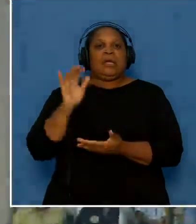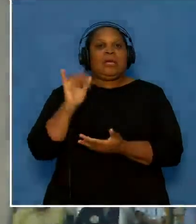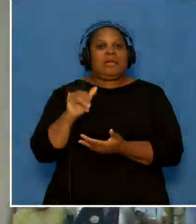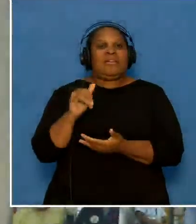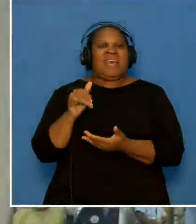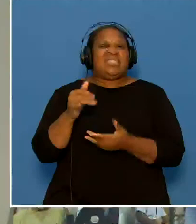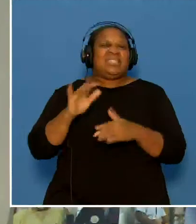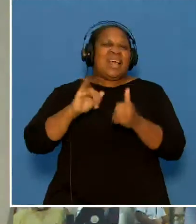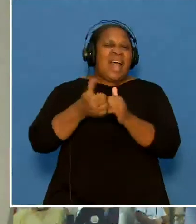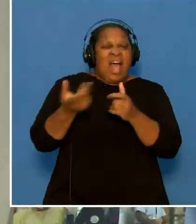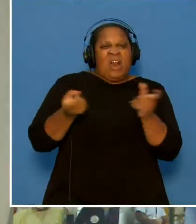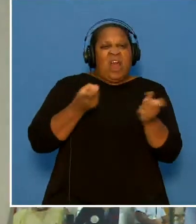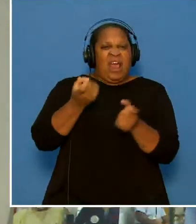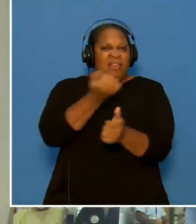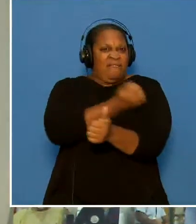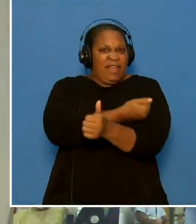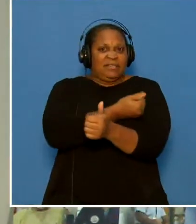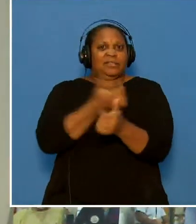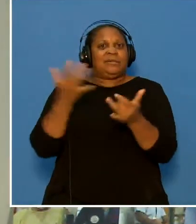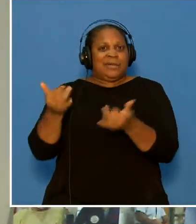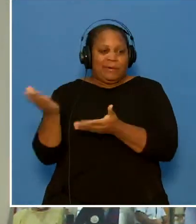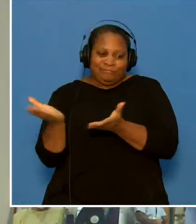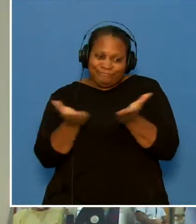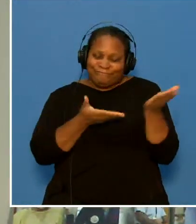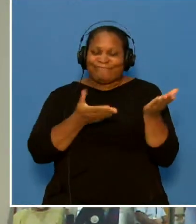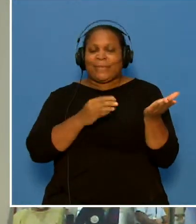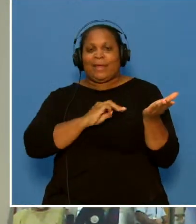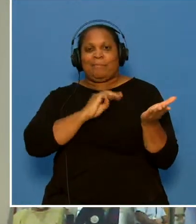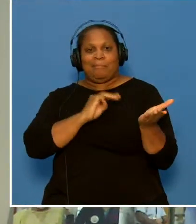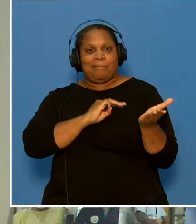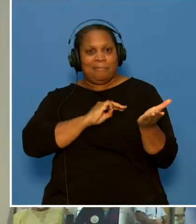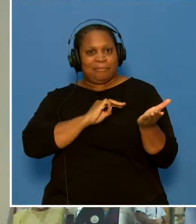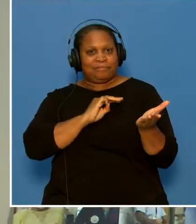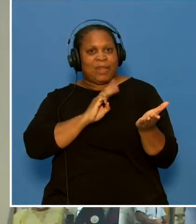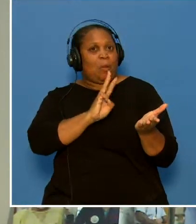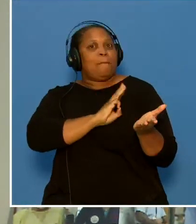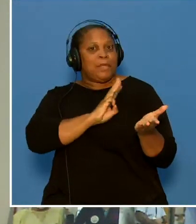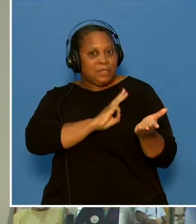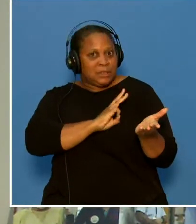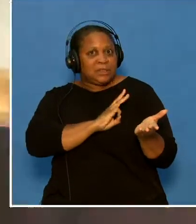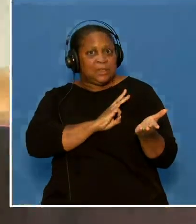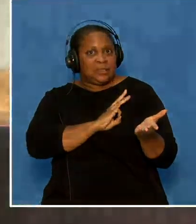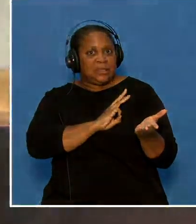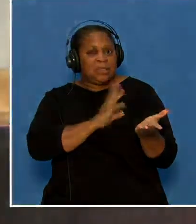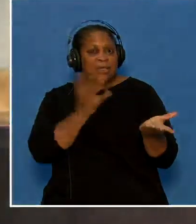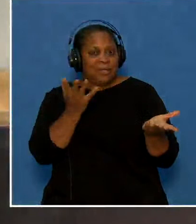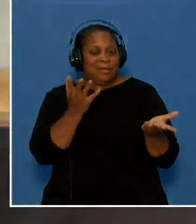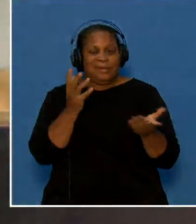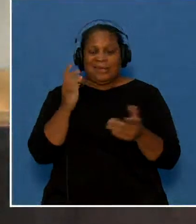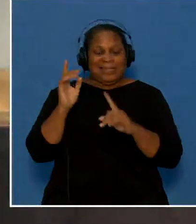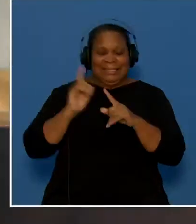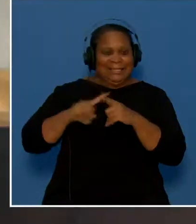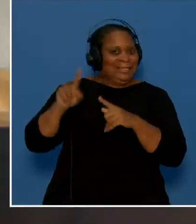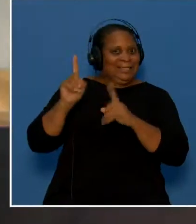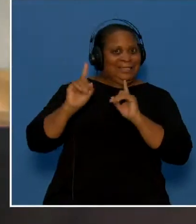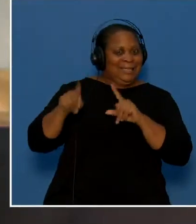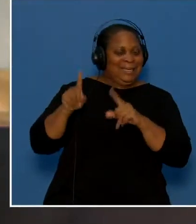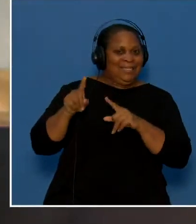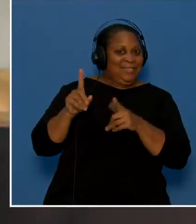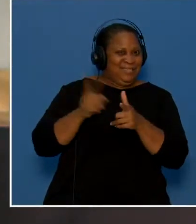vaccine for the country. I'll defer to the Ministry of Health on that. Don, I can't answer that because that's the first that I've heard of it,